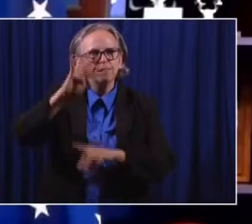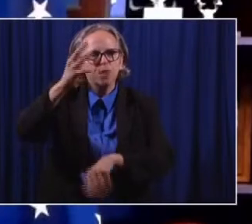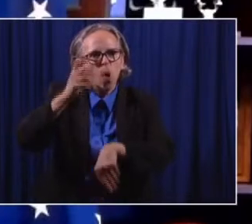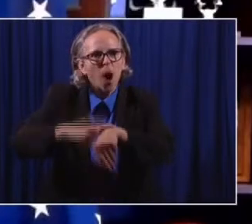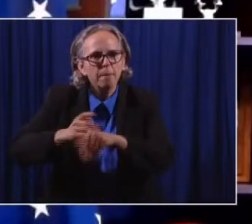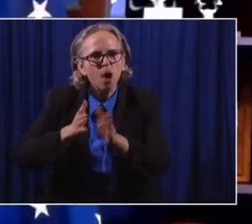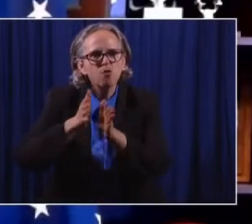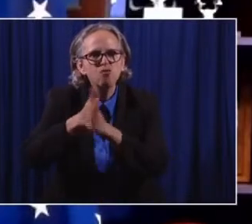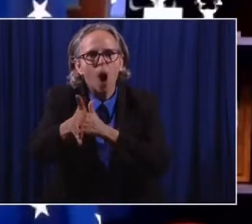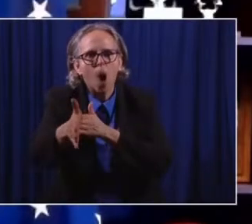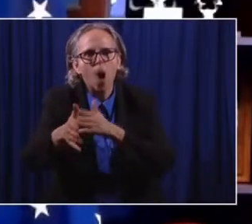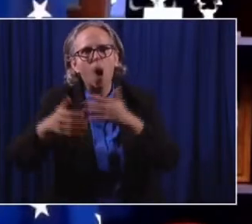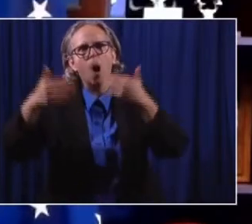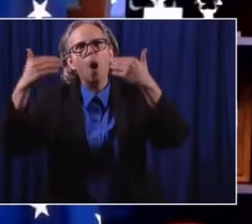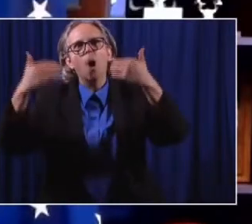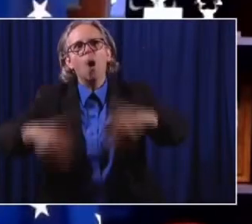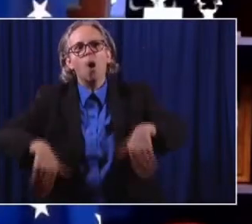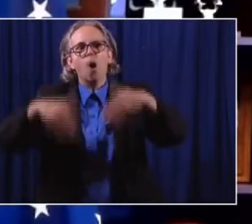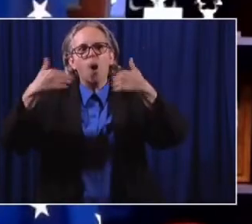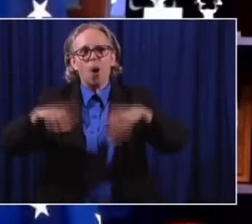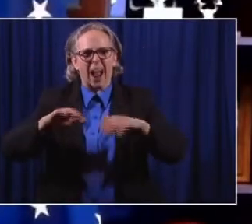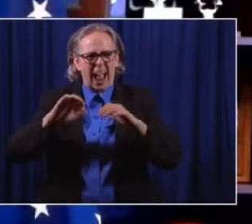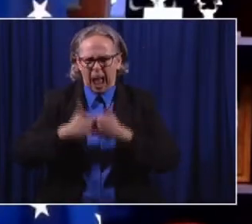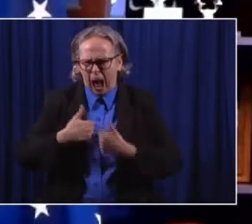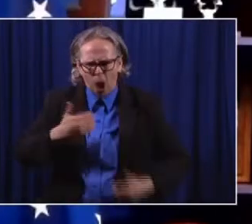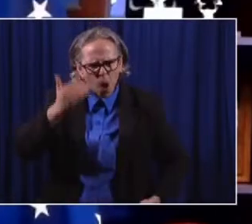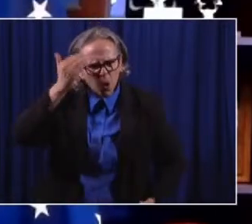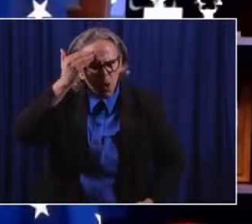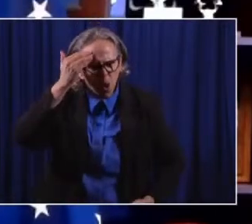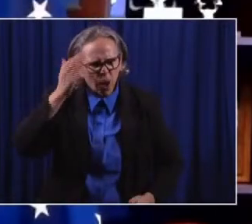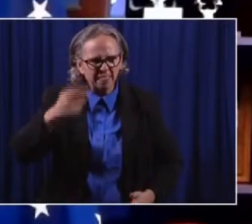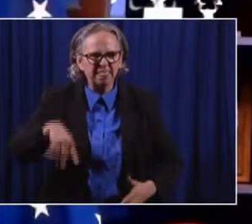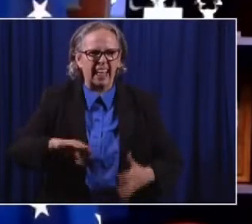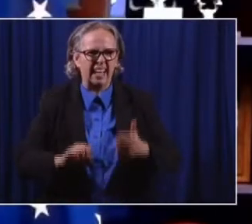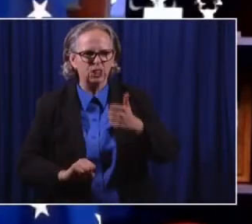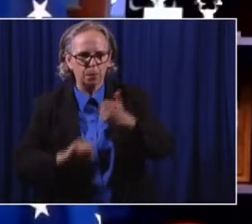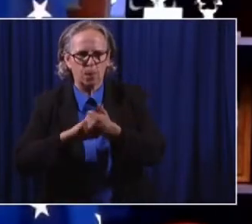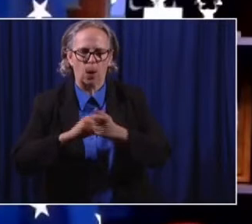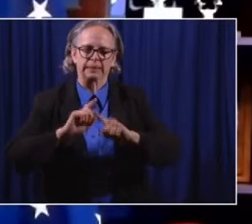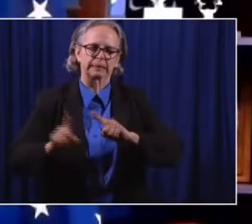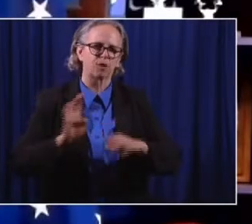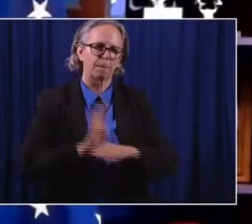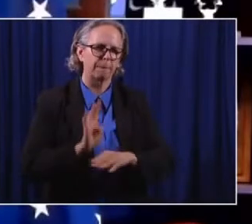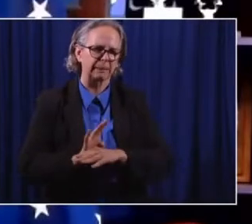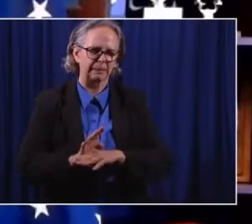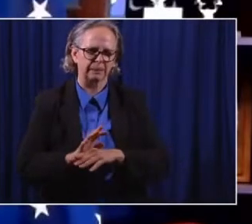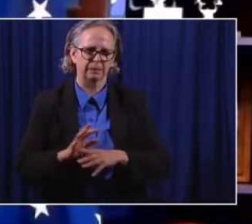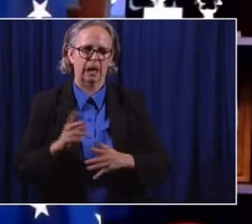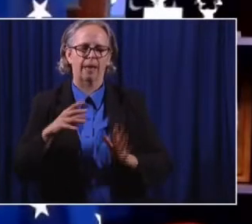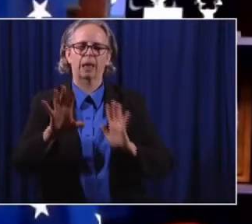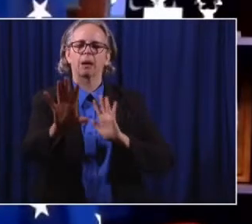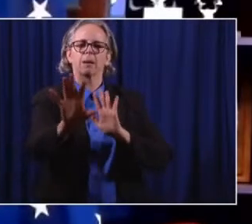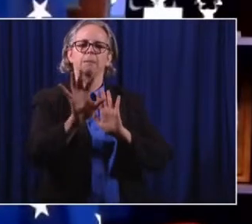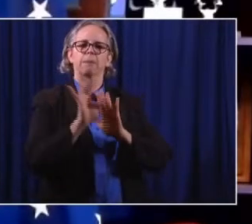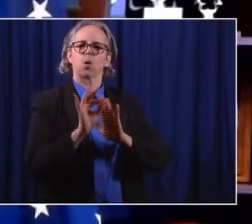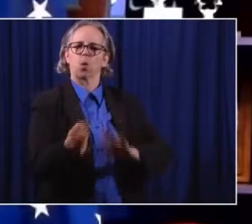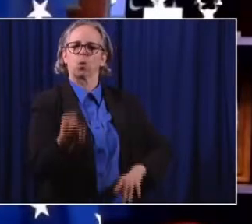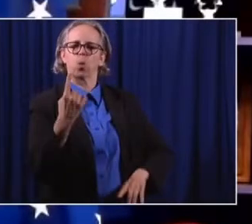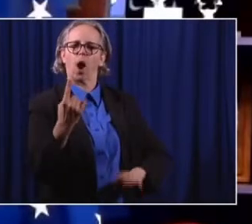that by some of the results of the businesses that they help. I want to focus on one today. That's